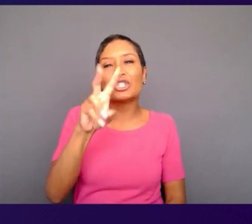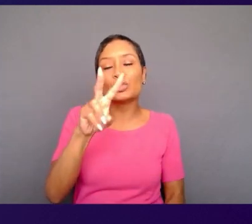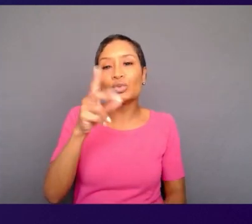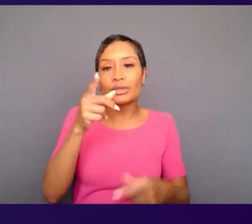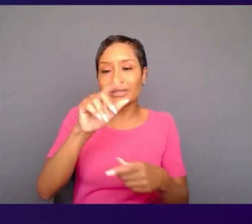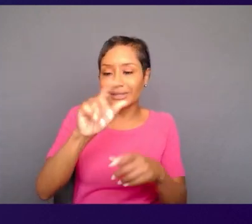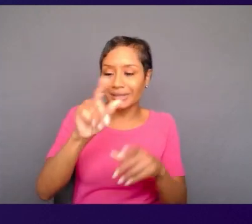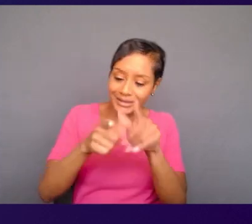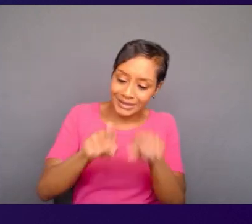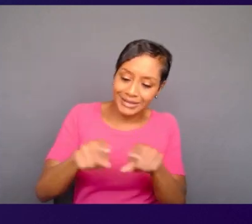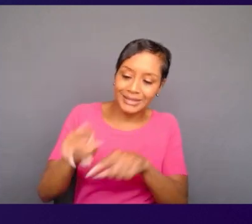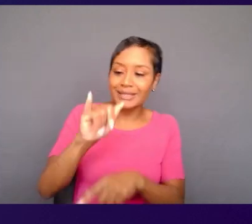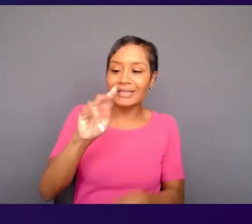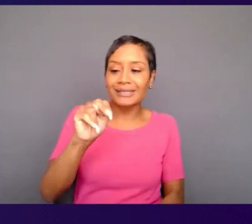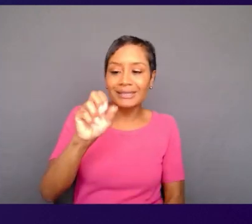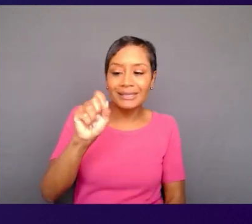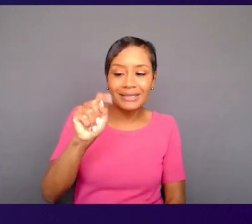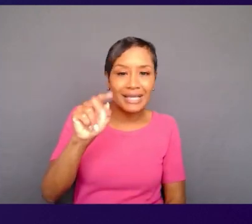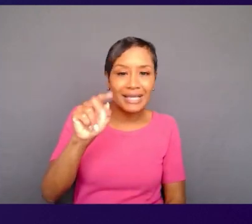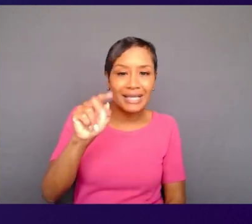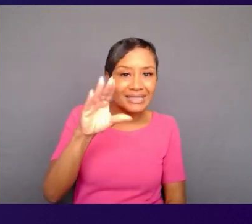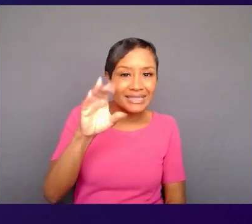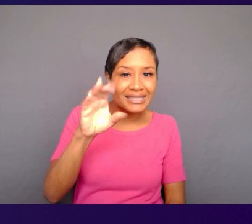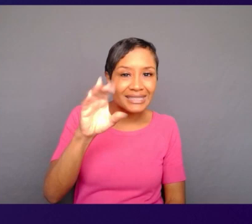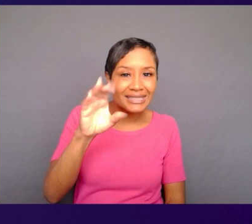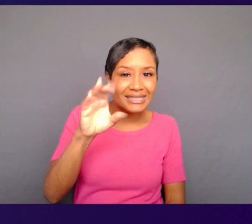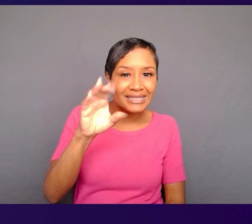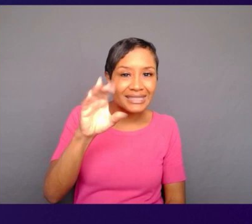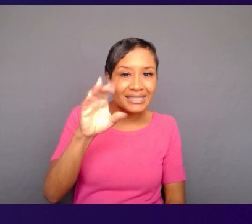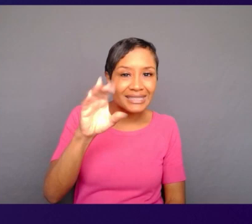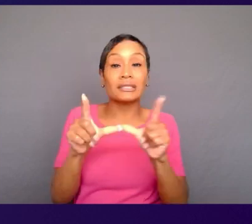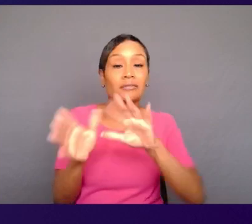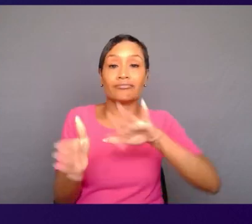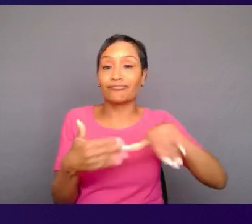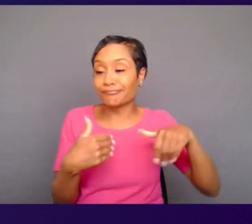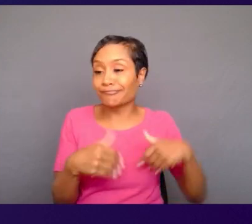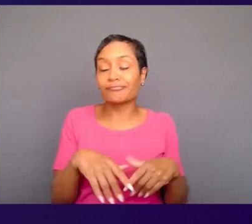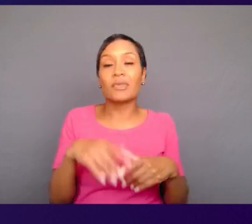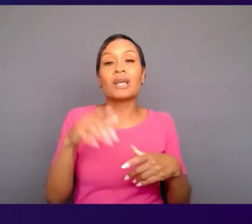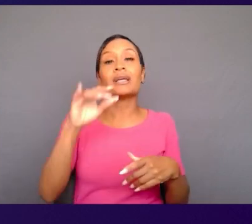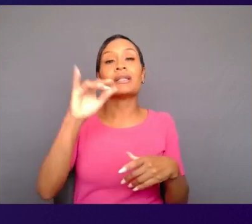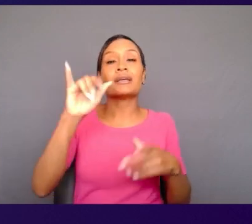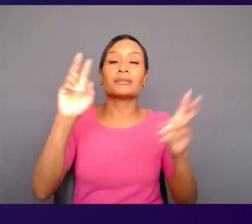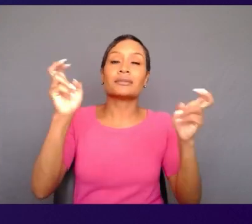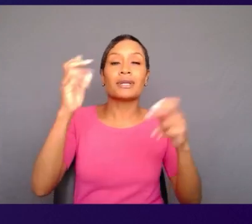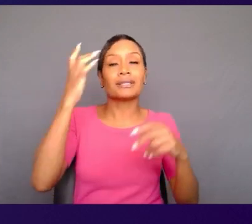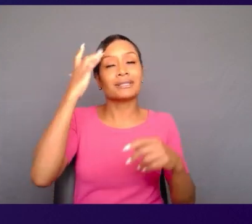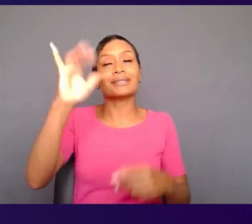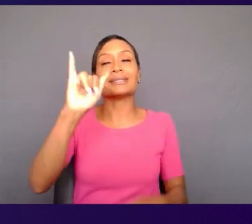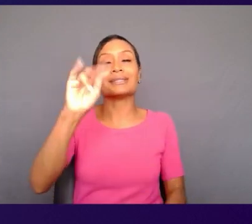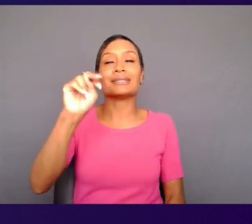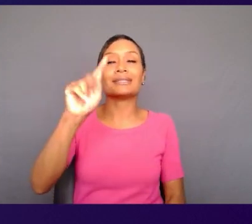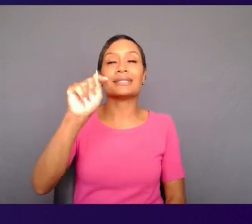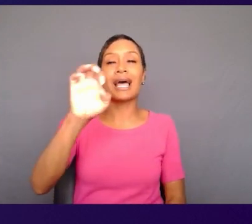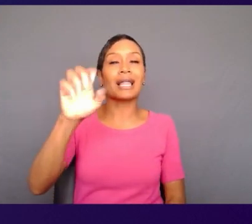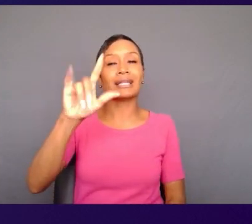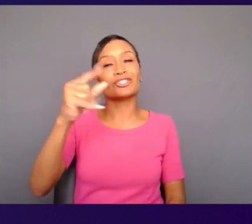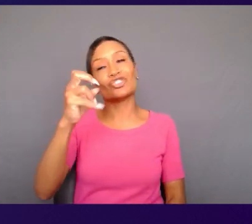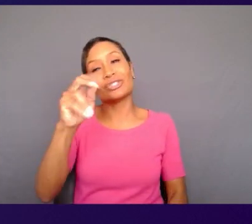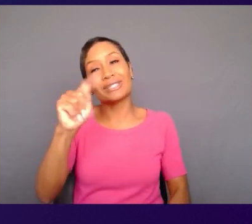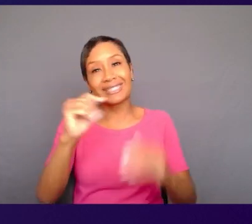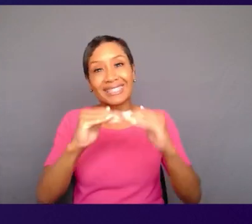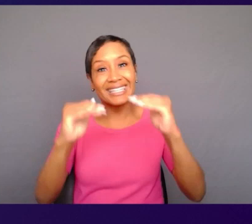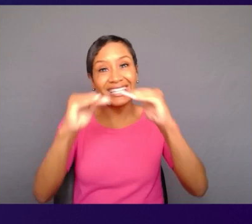longer had to manage licensing. We could take advantage of the intelligent tiering that was available in FSX ONTAP. So there's all